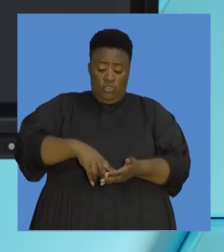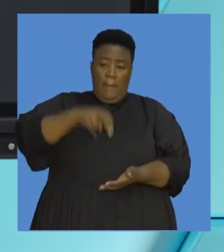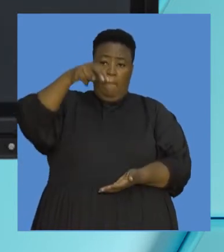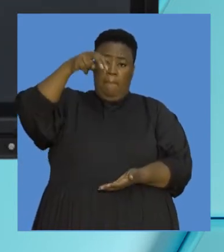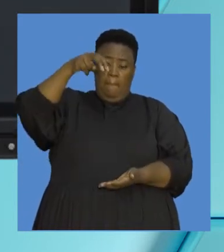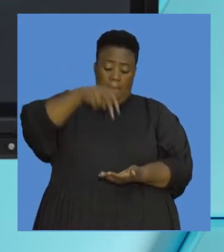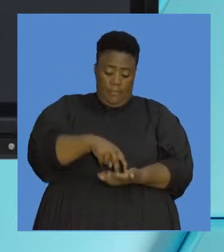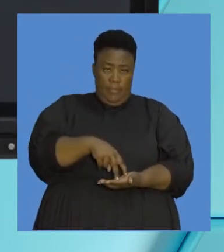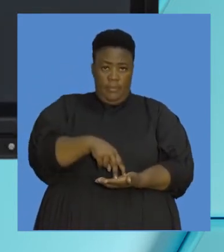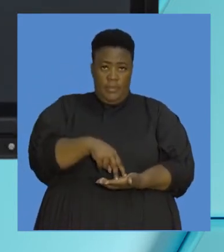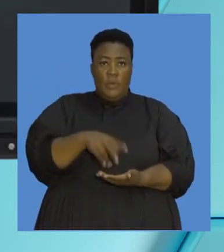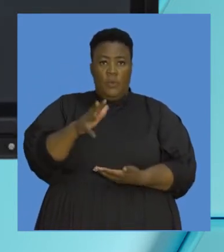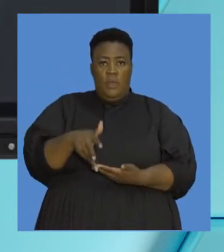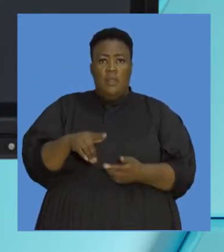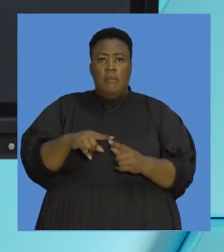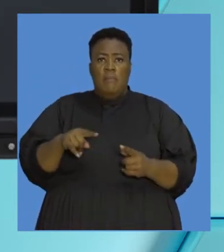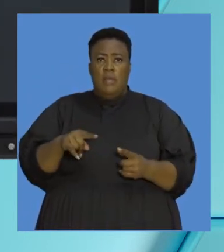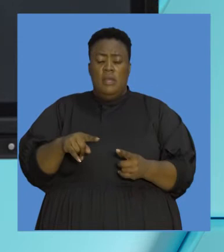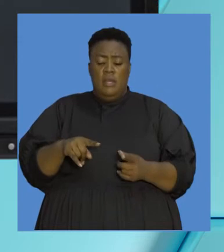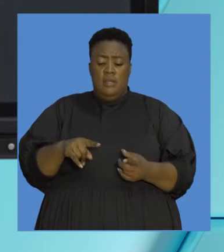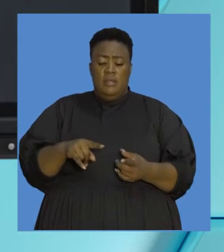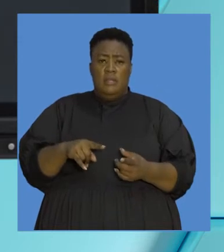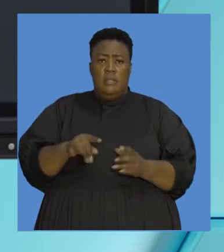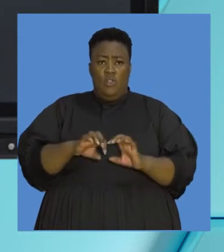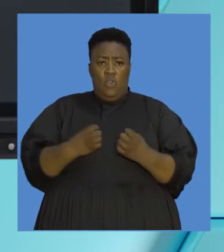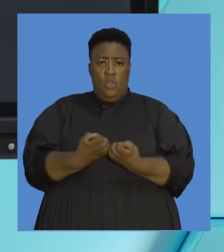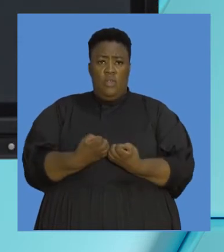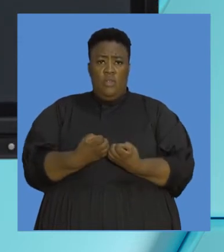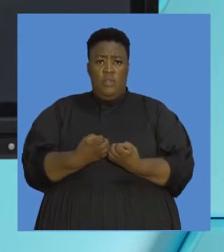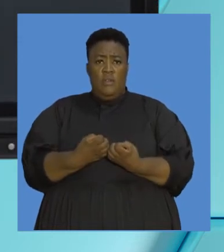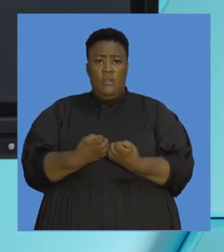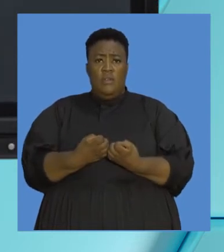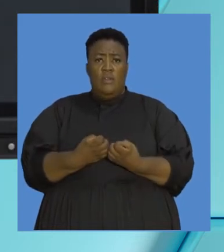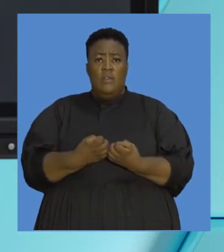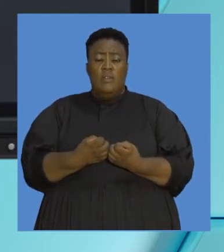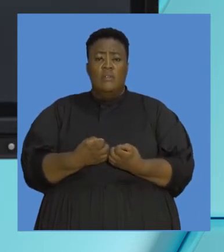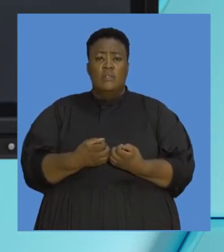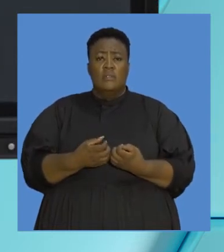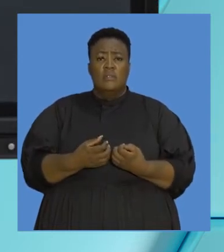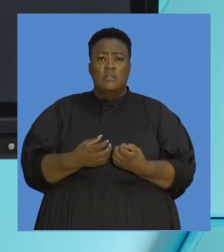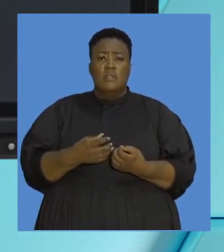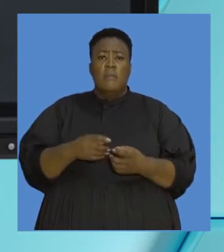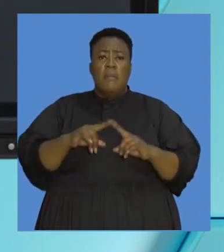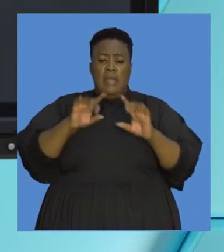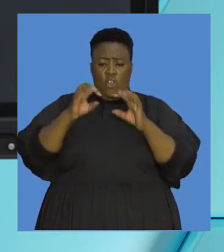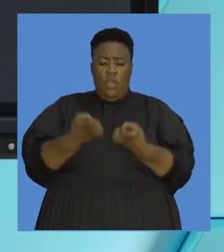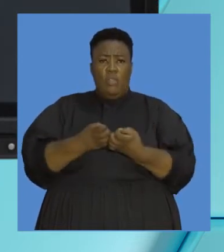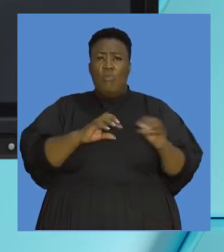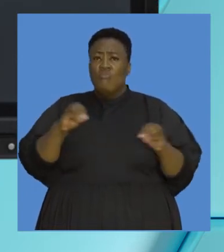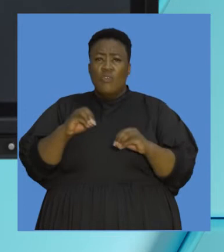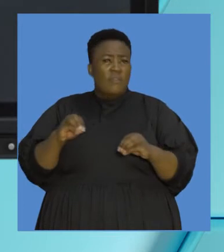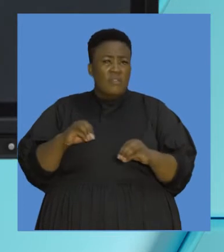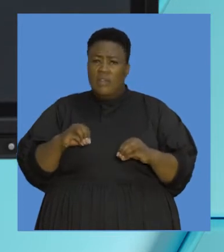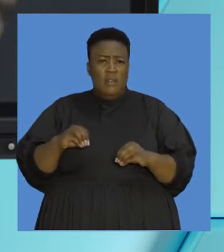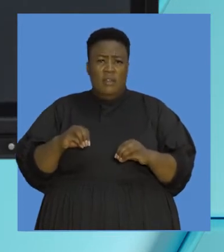move towards the earth if I jump up, but the earth is attracted to me as well. The only reason why the earth